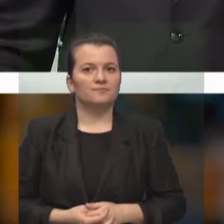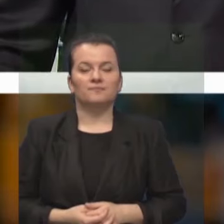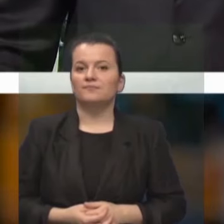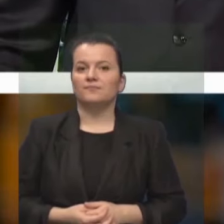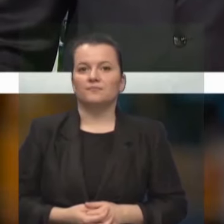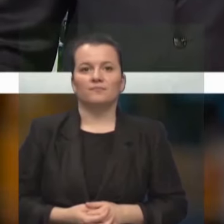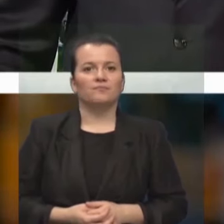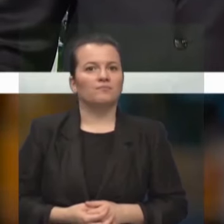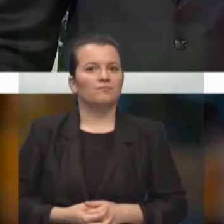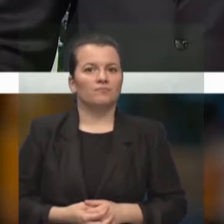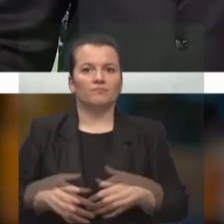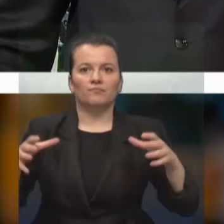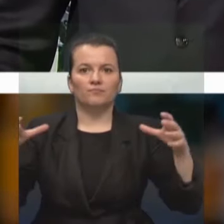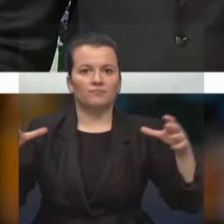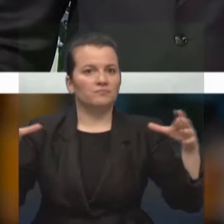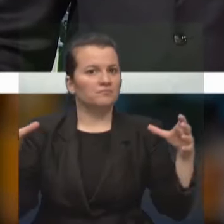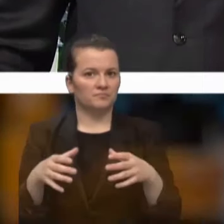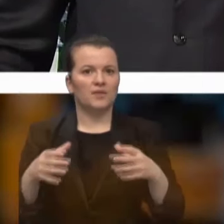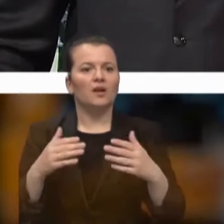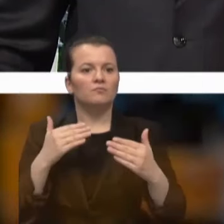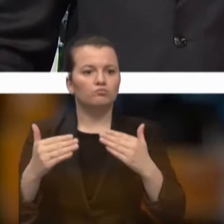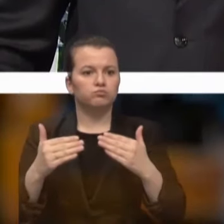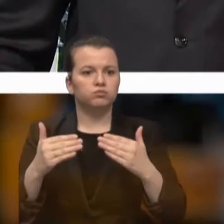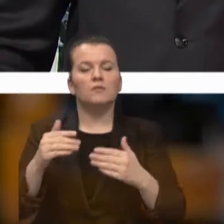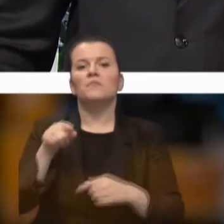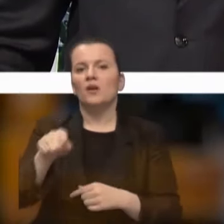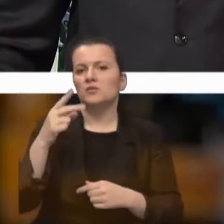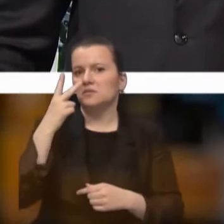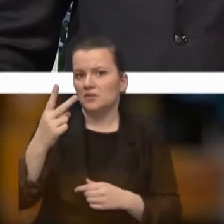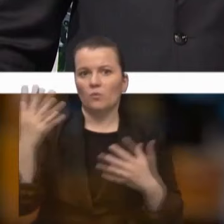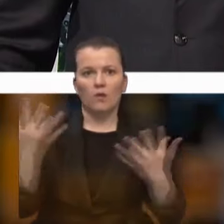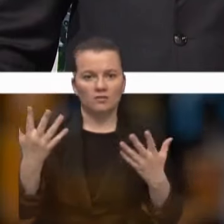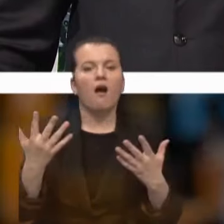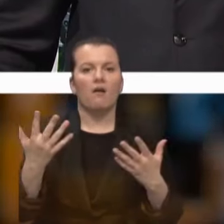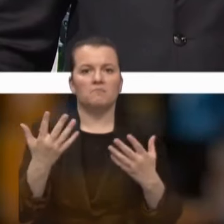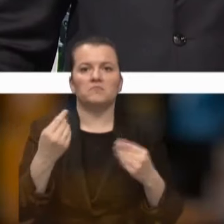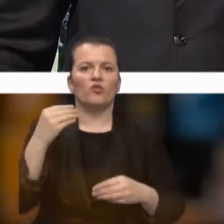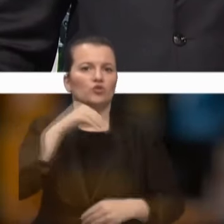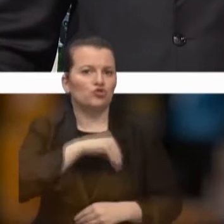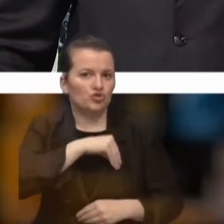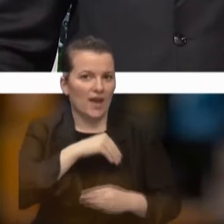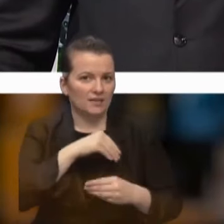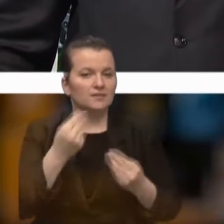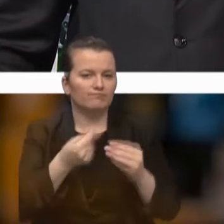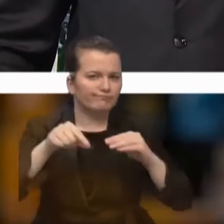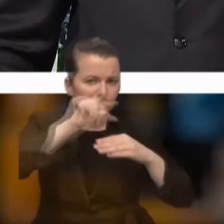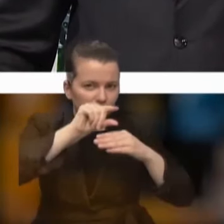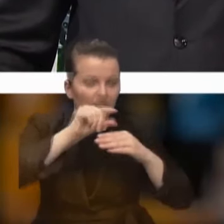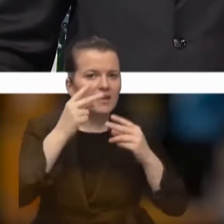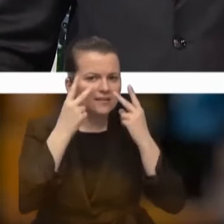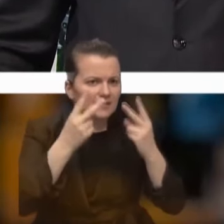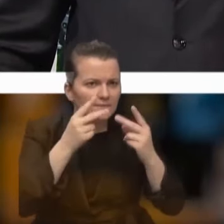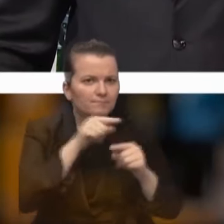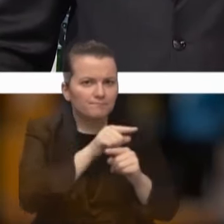The first report concerns redeemable shares. We certify that the elements